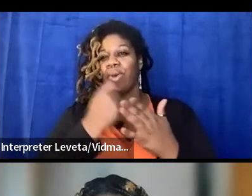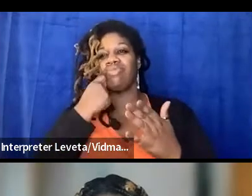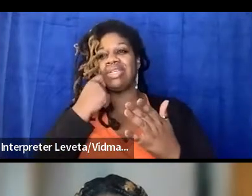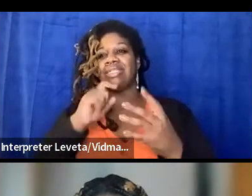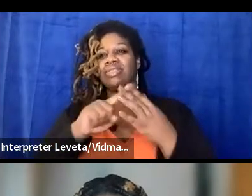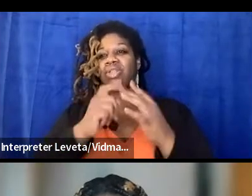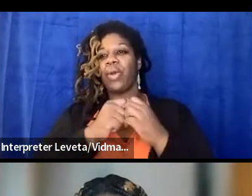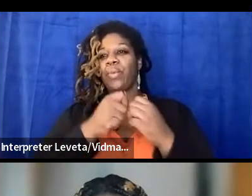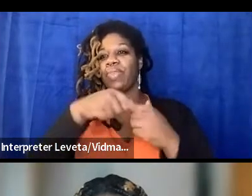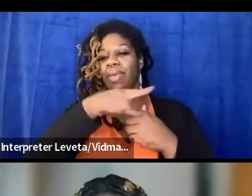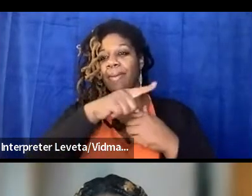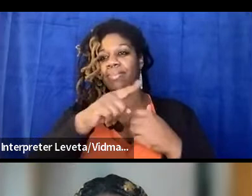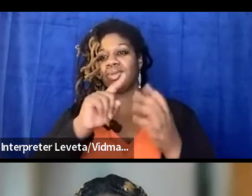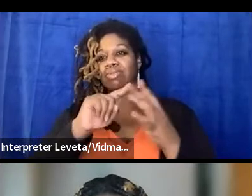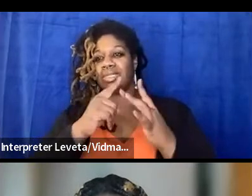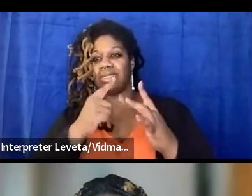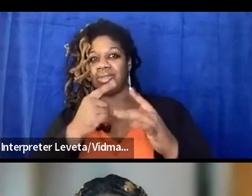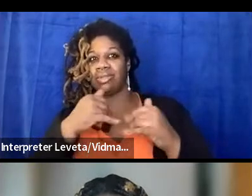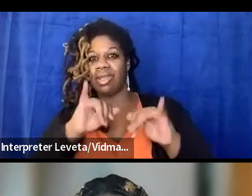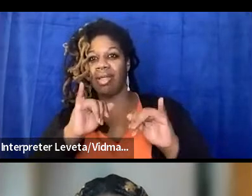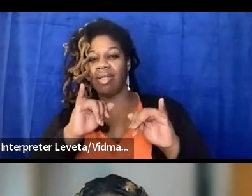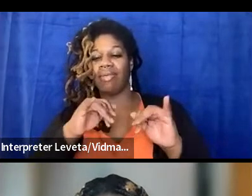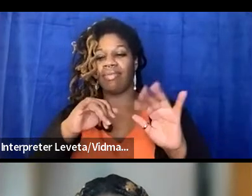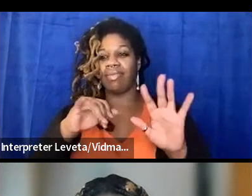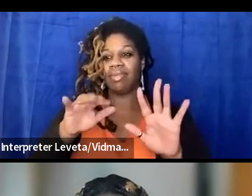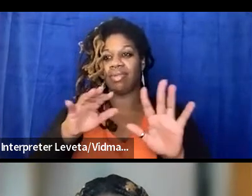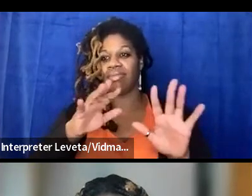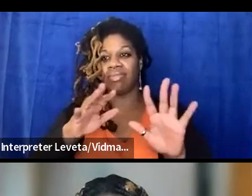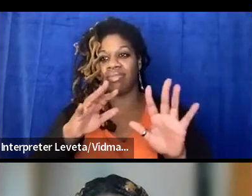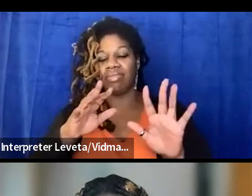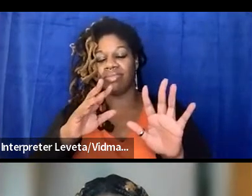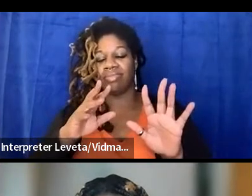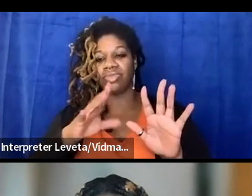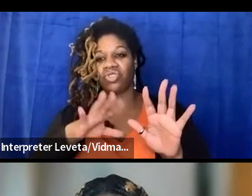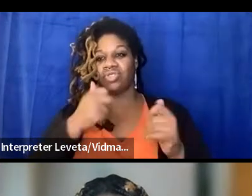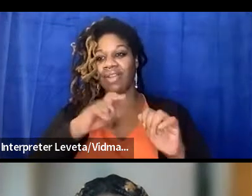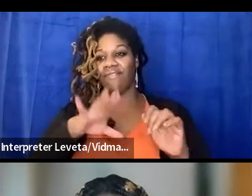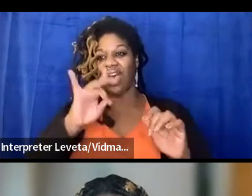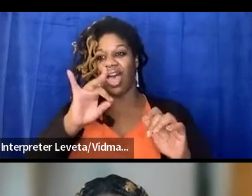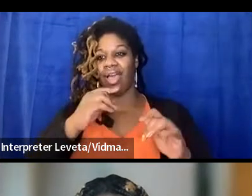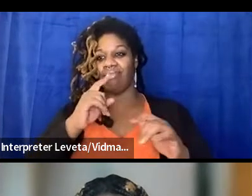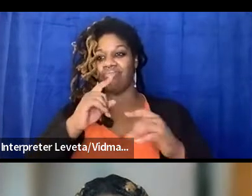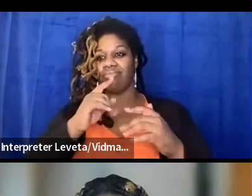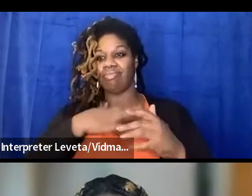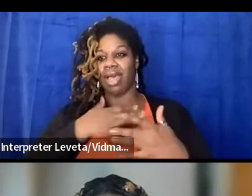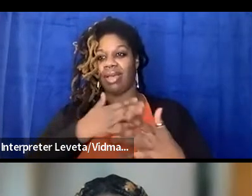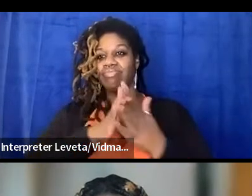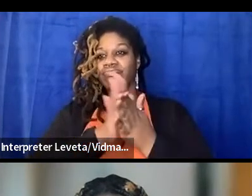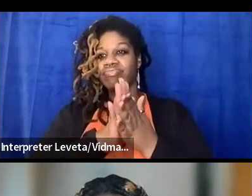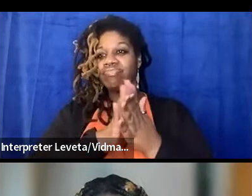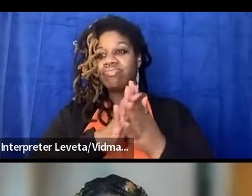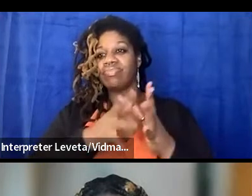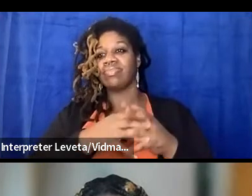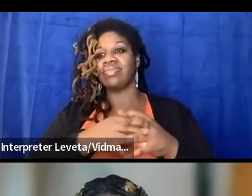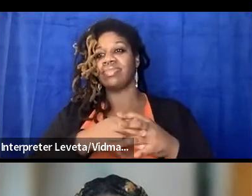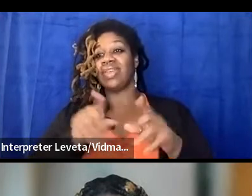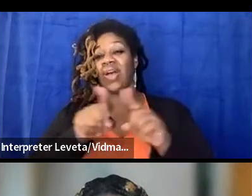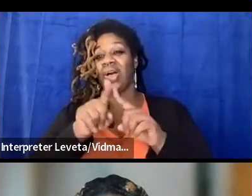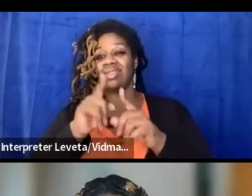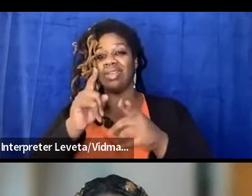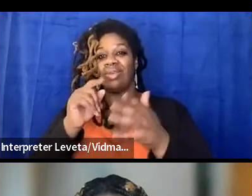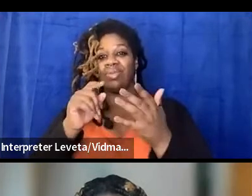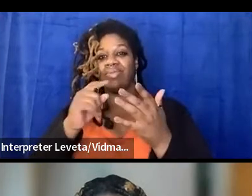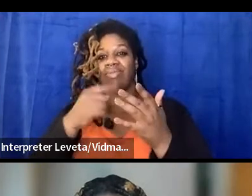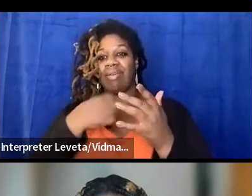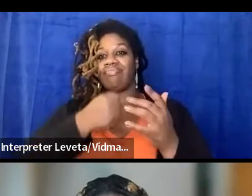kind of finding my interest. And also I jumped in the middle of like major projects as well.